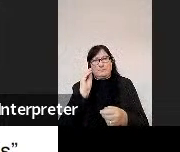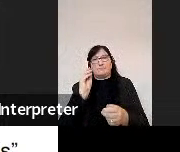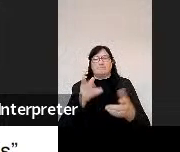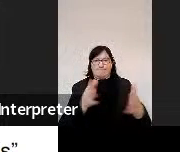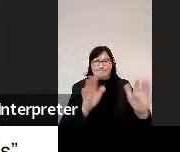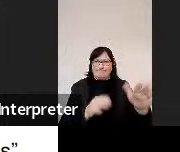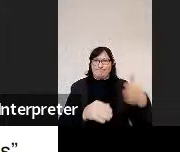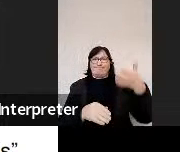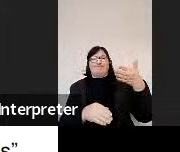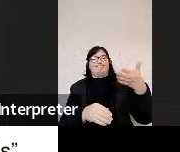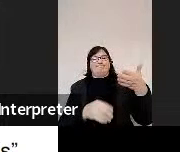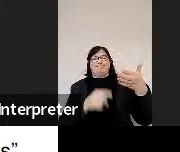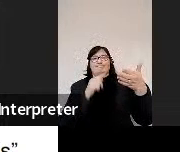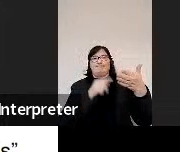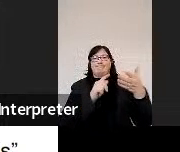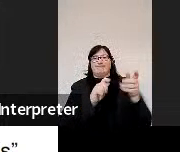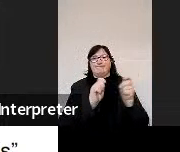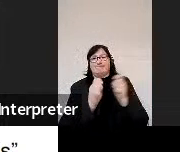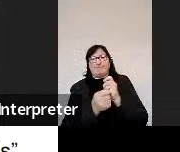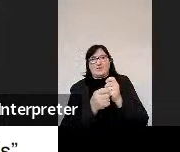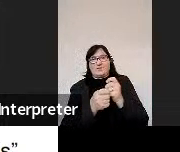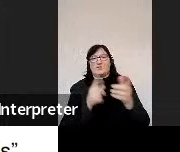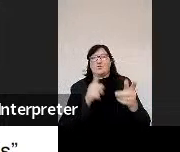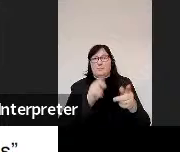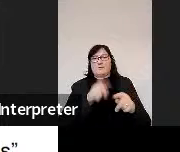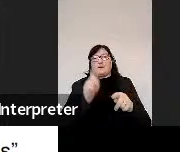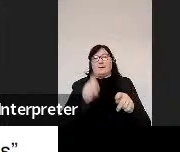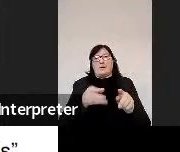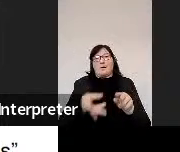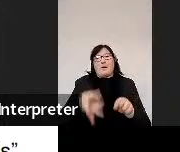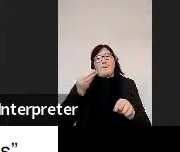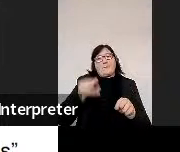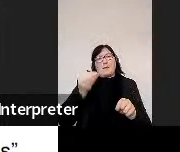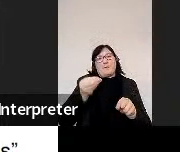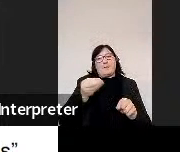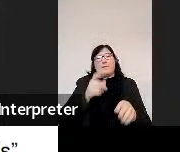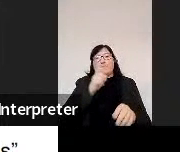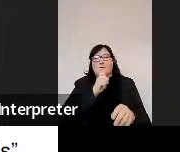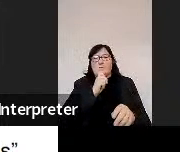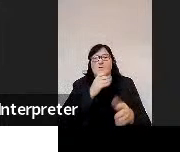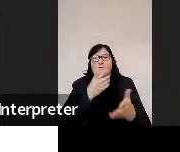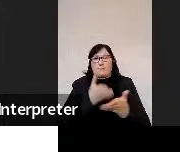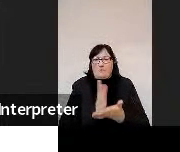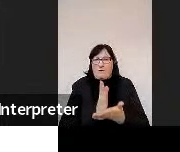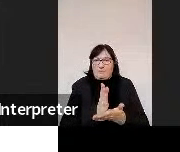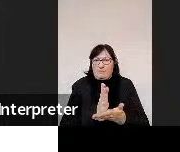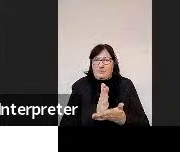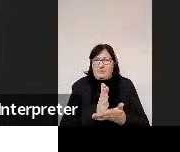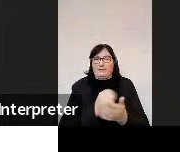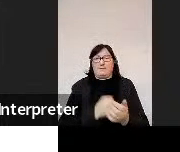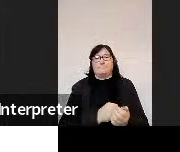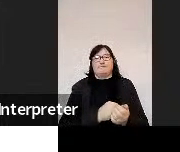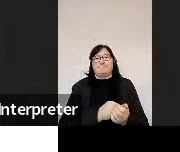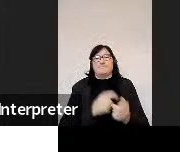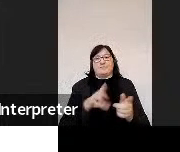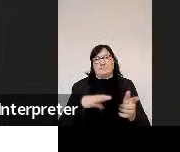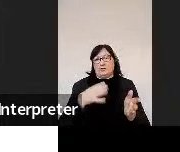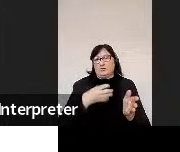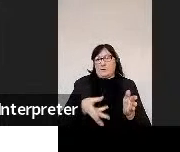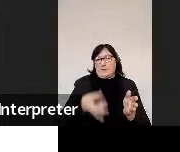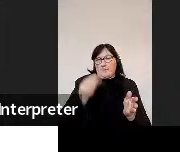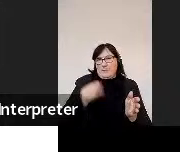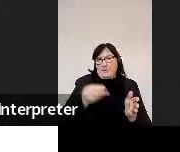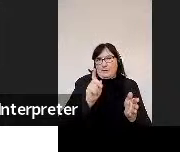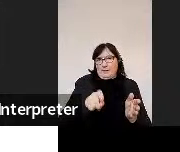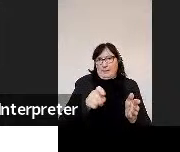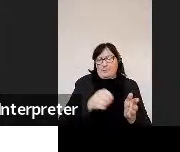you would need to click on update user rights. After you've clicked on update user rights, it would then